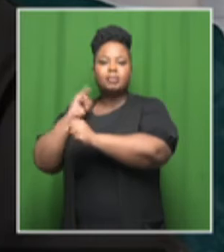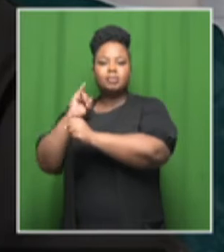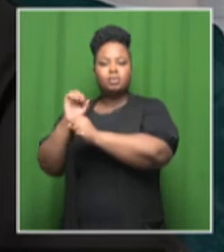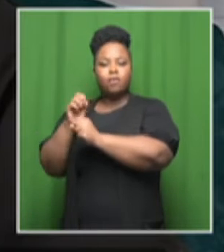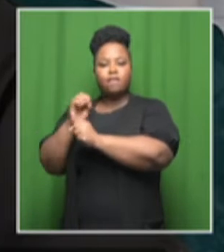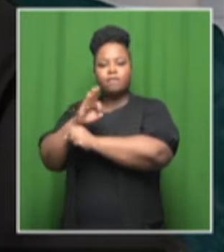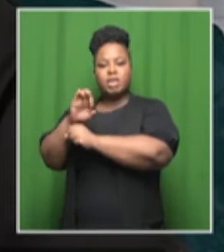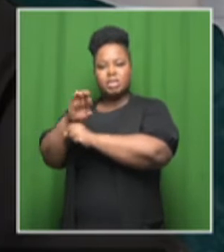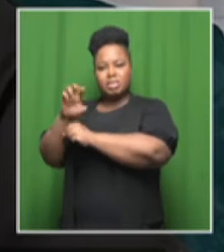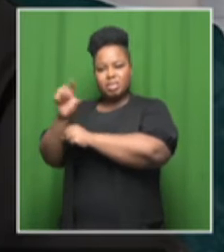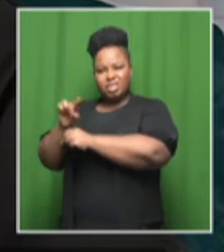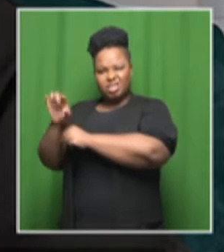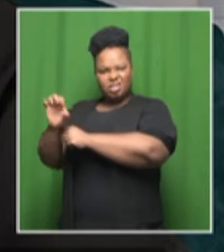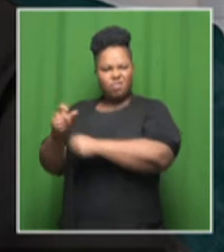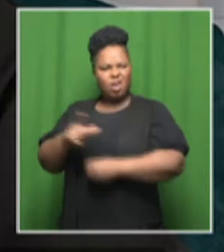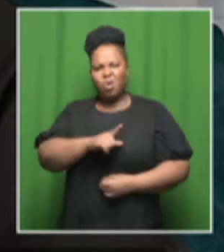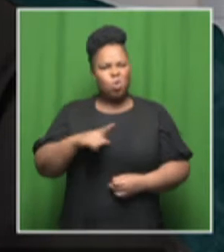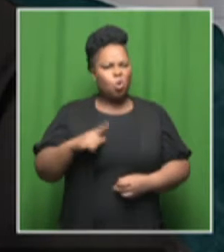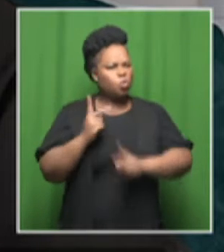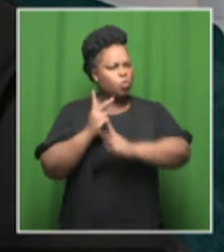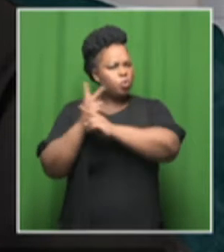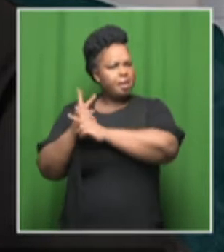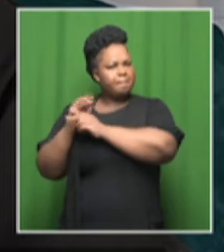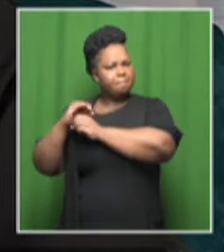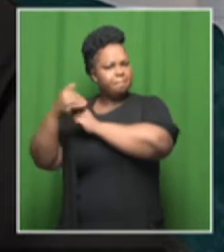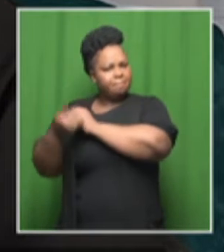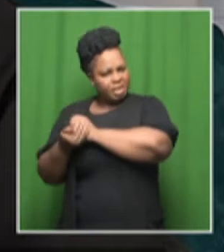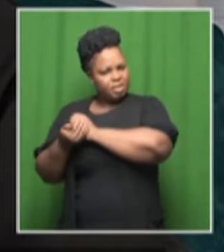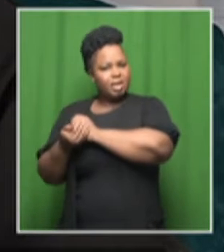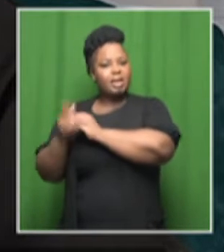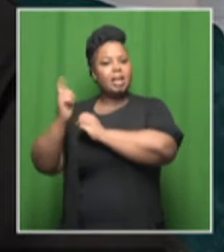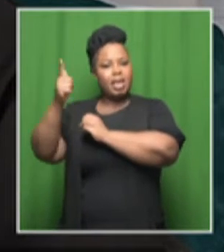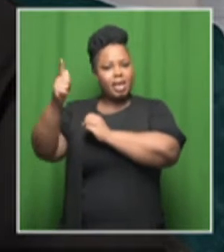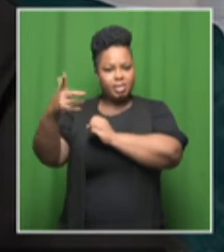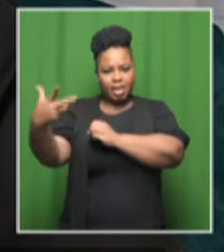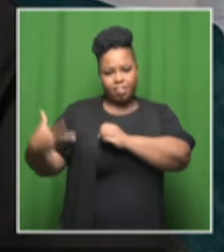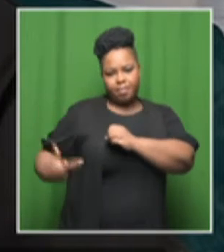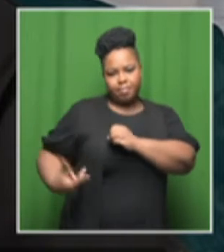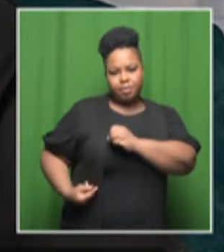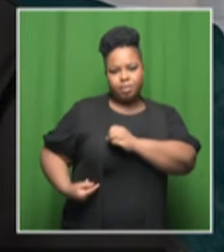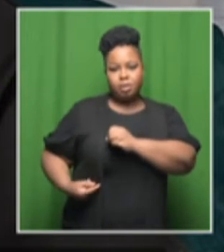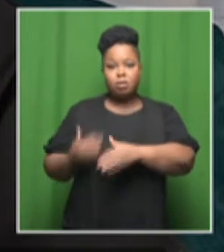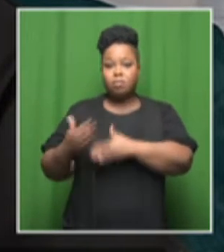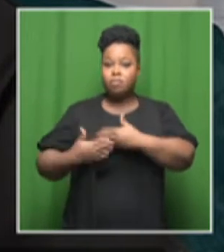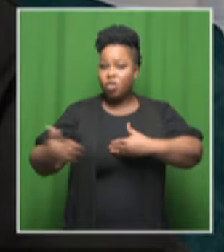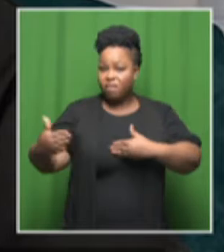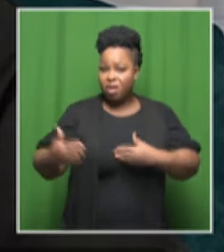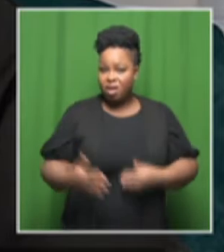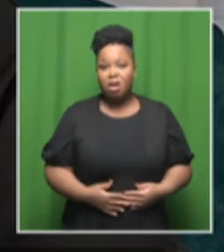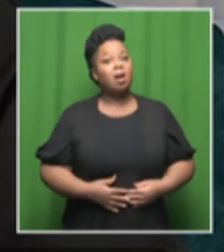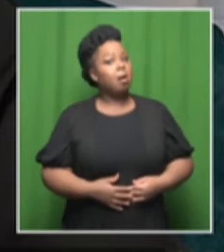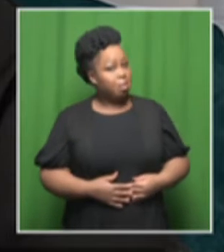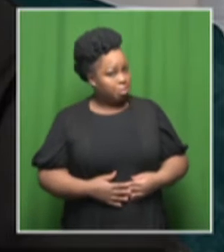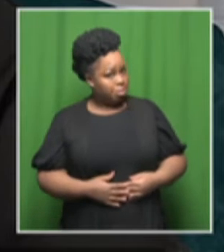oocytes. How long can you freeze an egg for? That it can still be used? Indefinitely. Yeah. So you